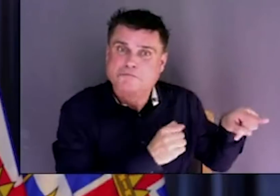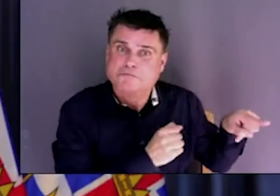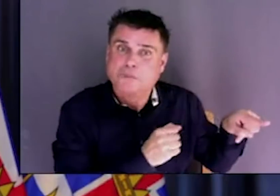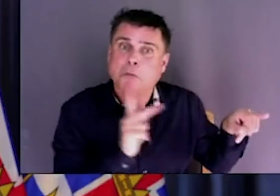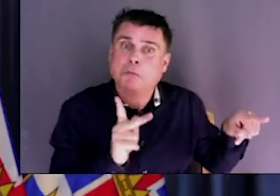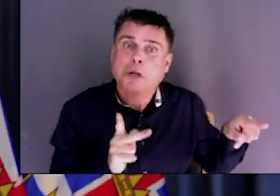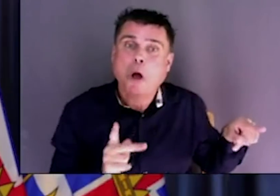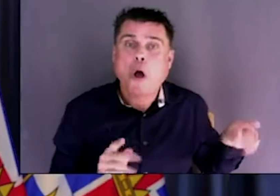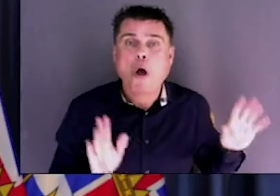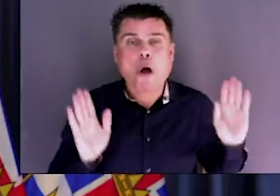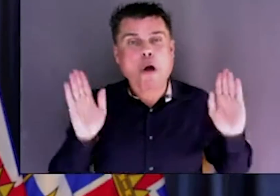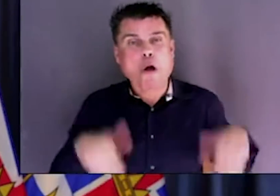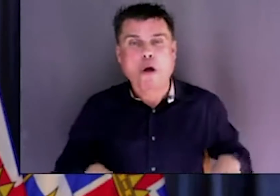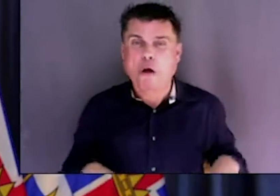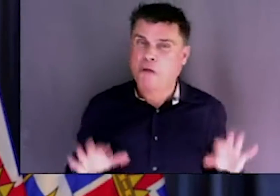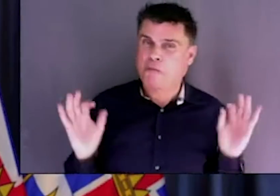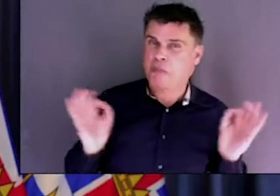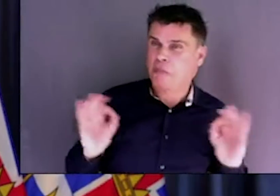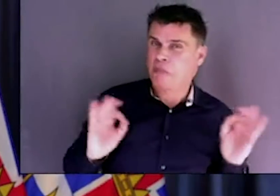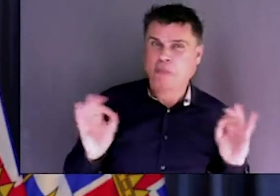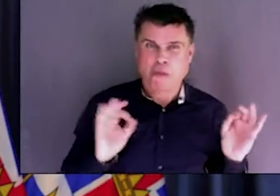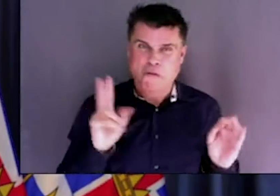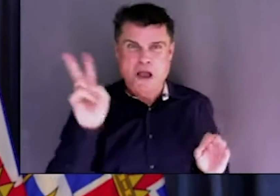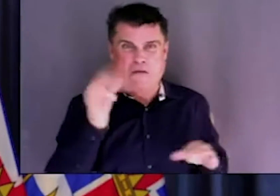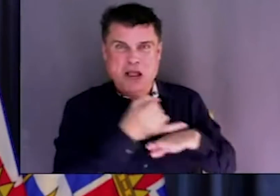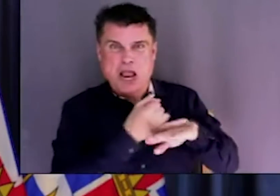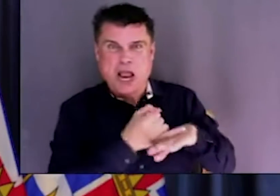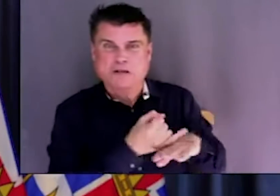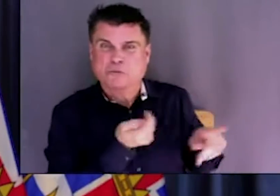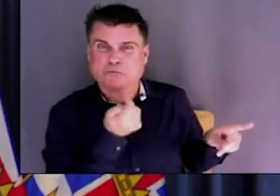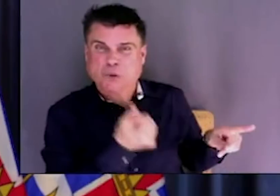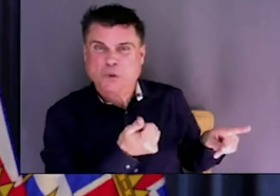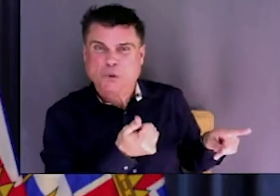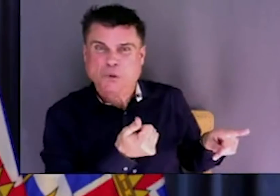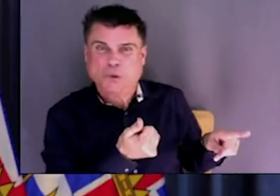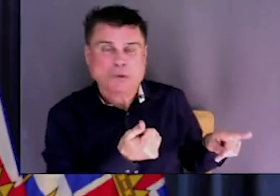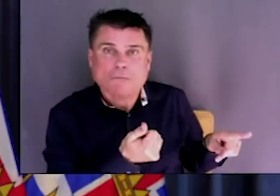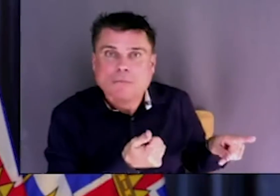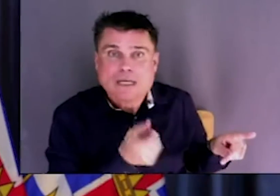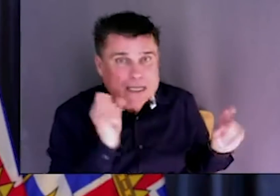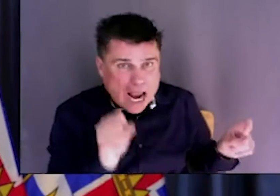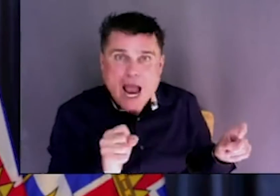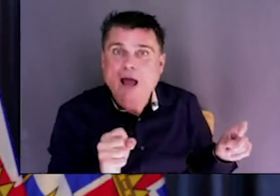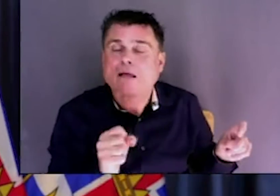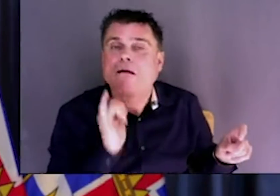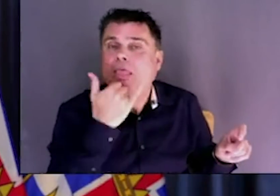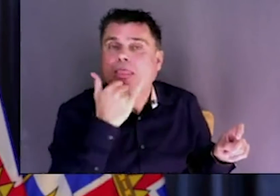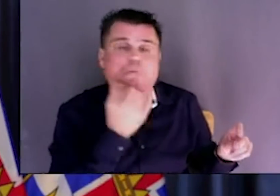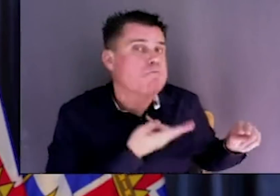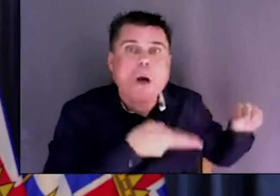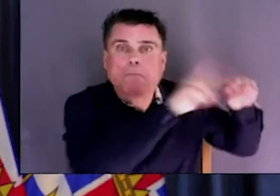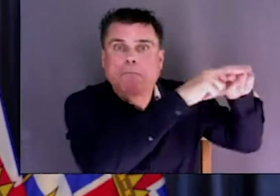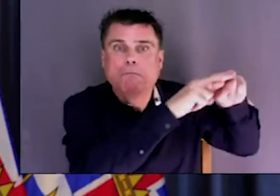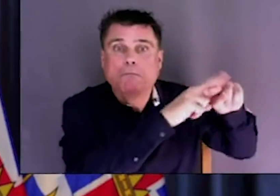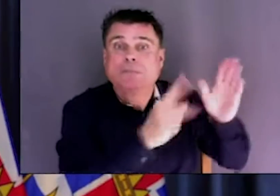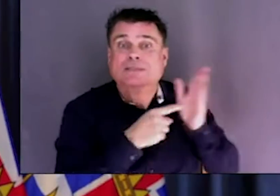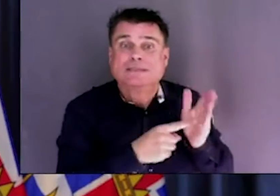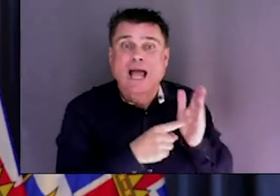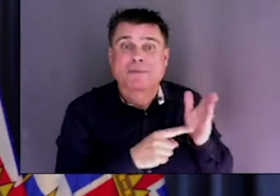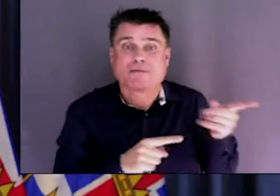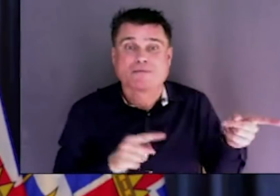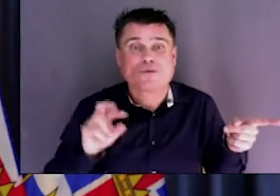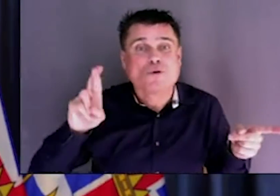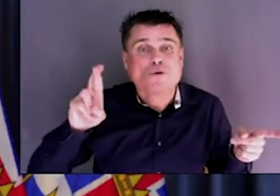need British Columbians to understand that. The Revelstoke examples are people traveling unnecessarily for